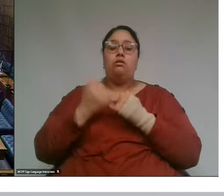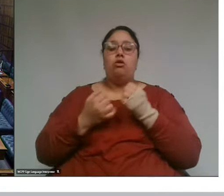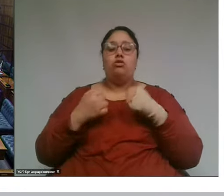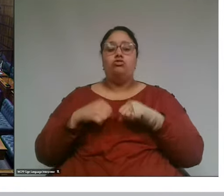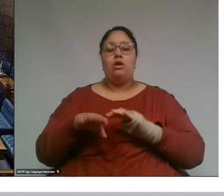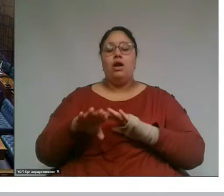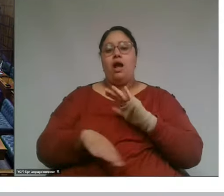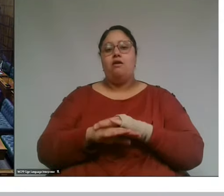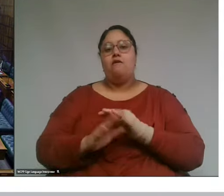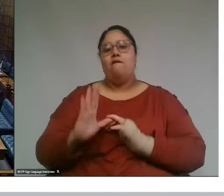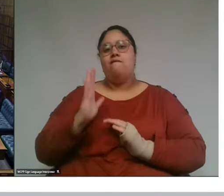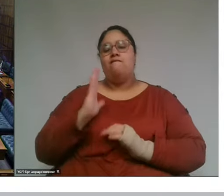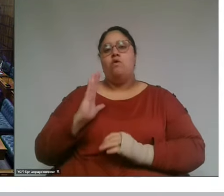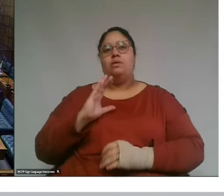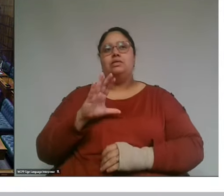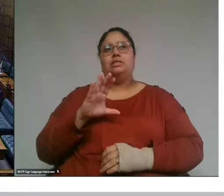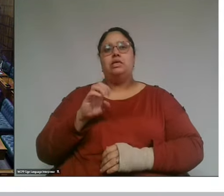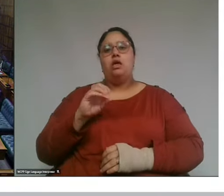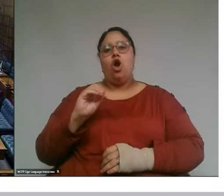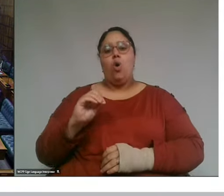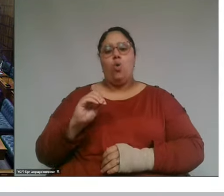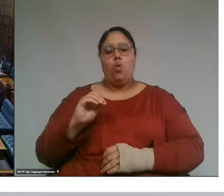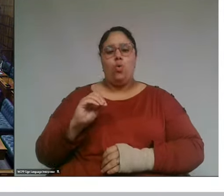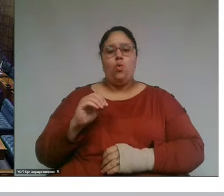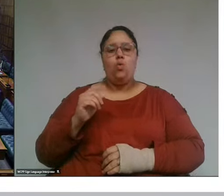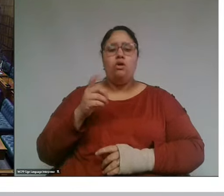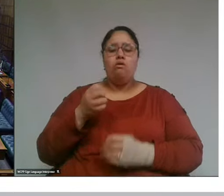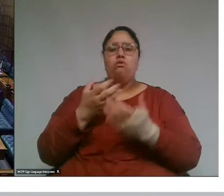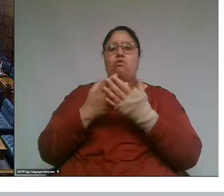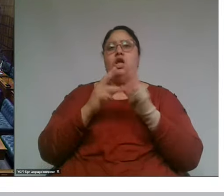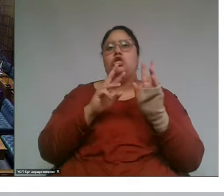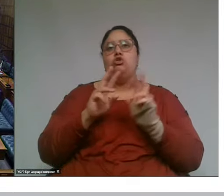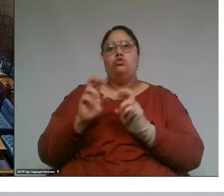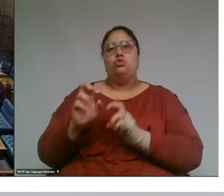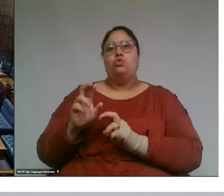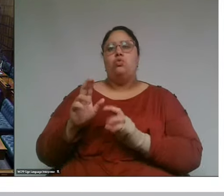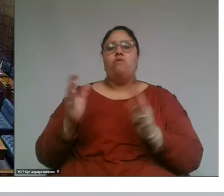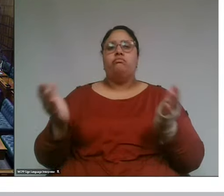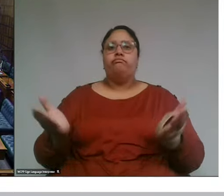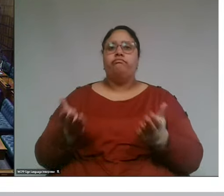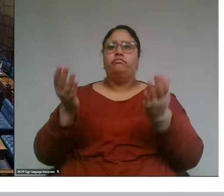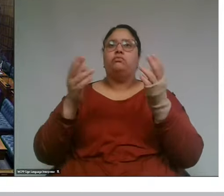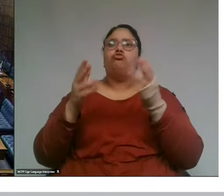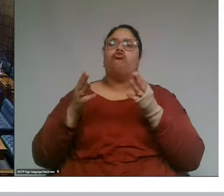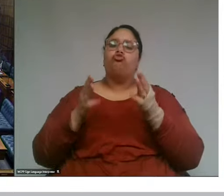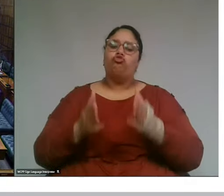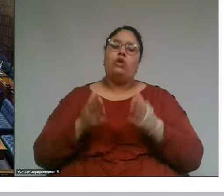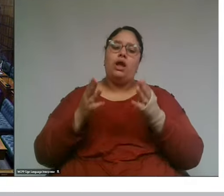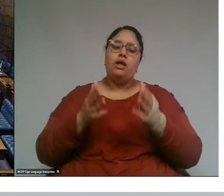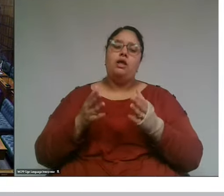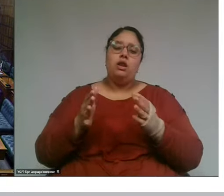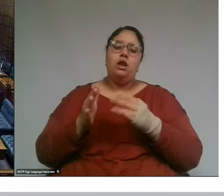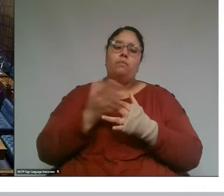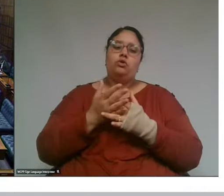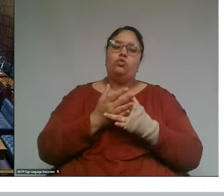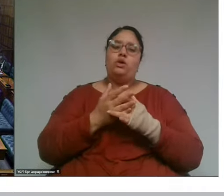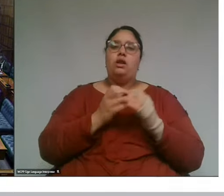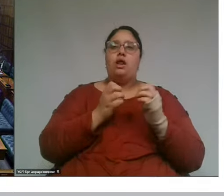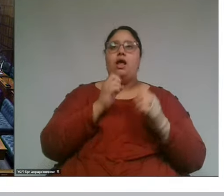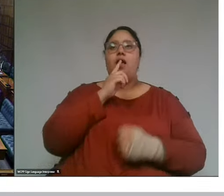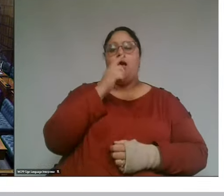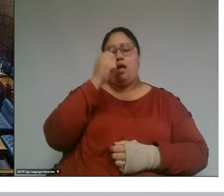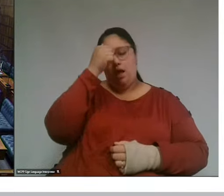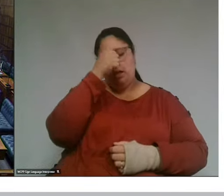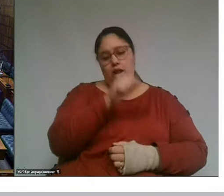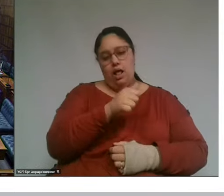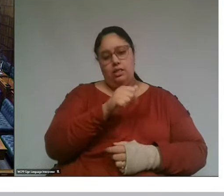CEO Fus he also raised the whole issue of the Revival of the Railway line between Atlantis and